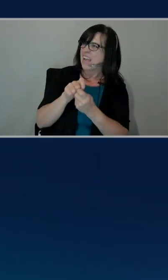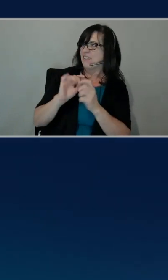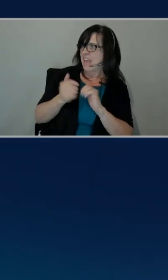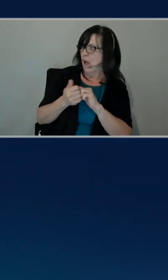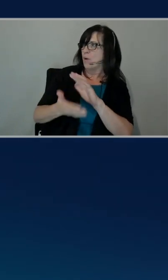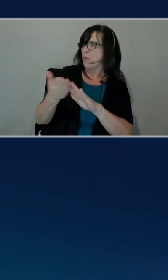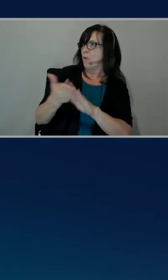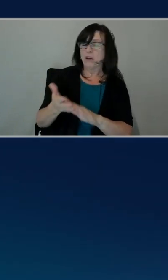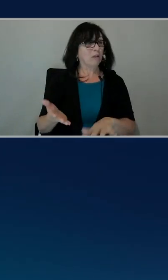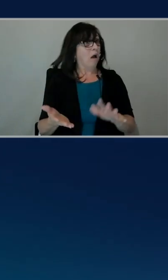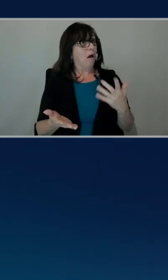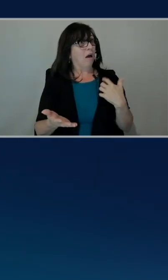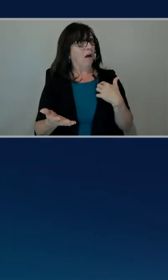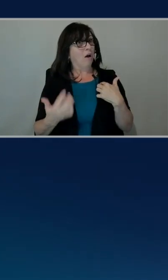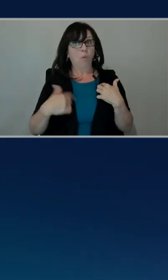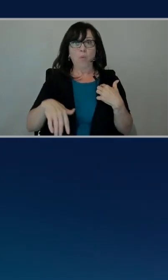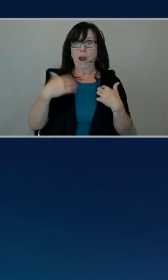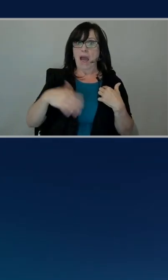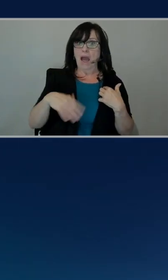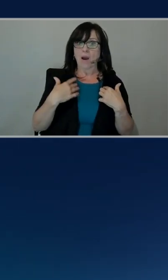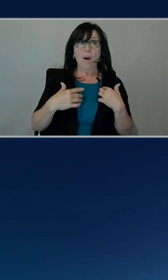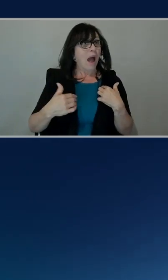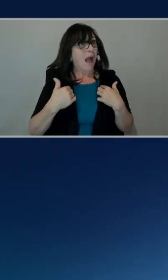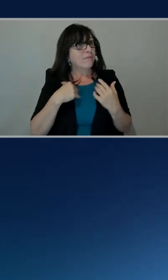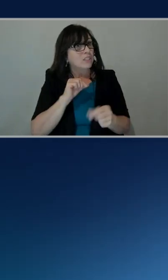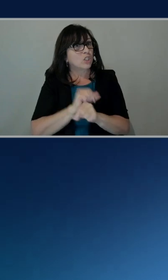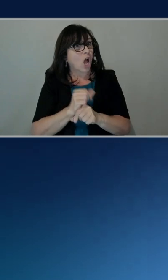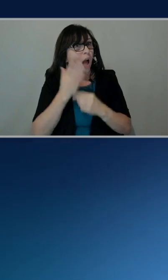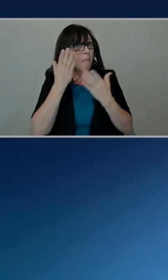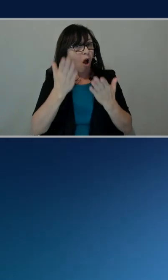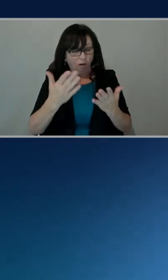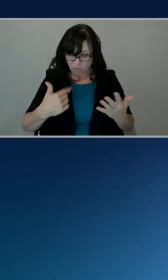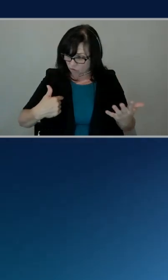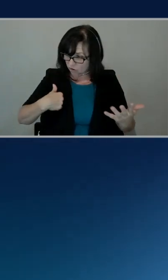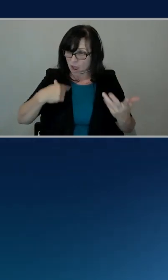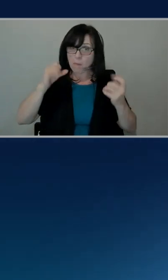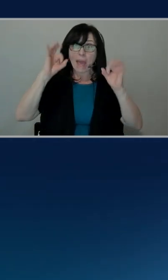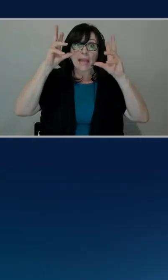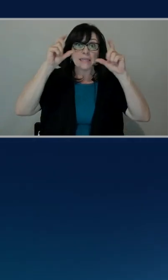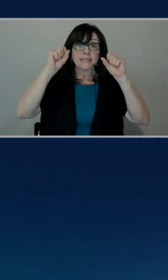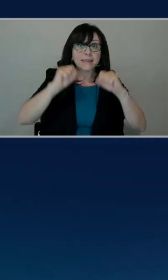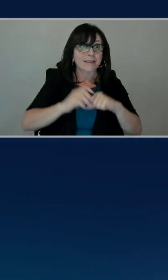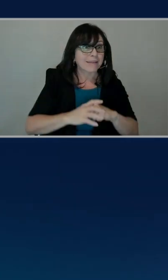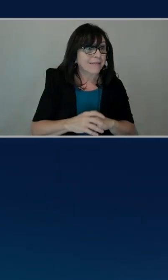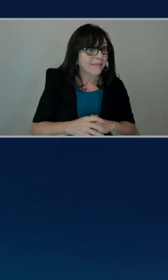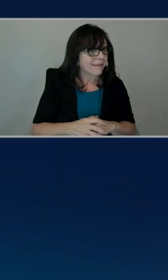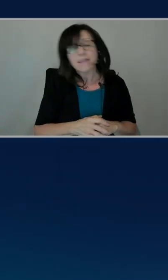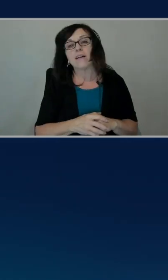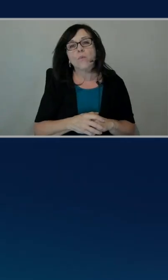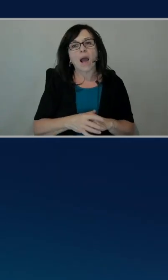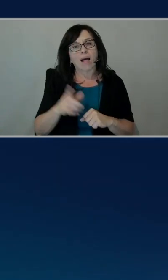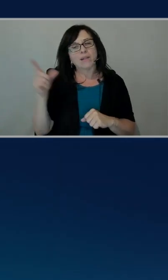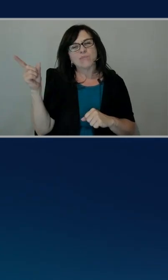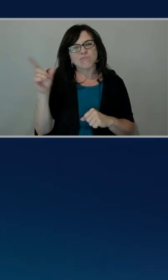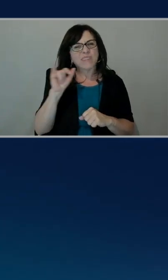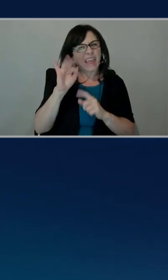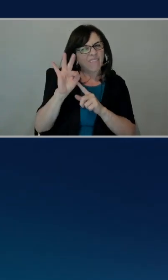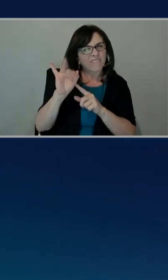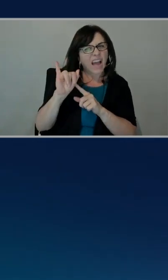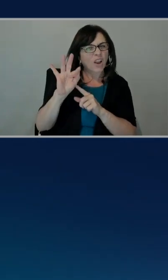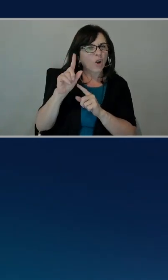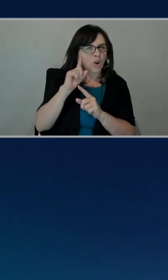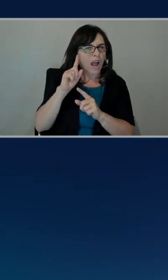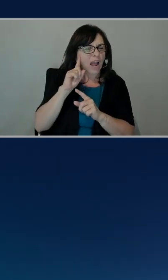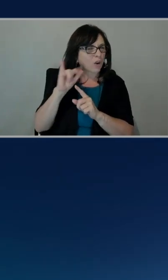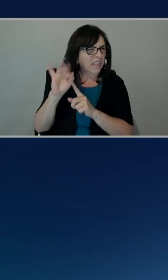right. Wow. Look at that. Job offer. Osman, it's amazing. All right. And think about But Rupinder said if. I heard the if there. All